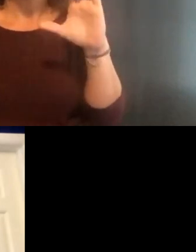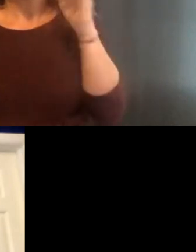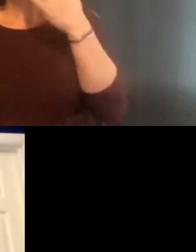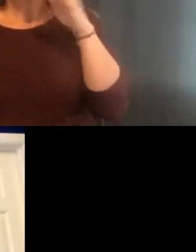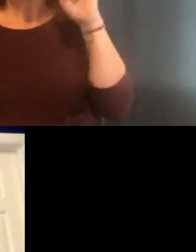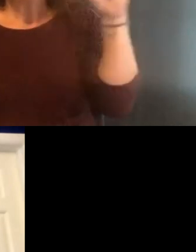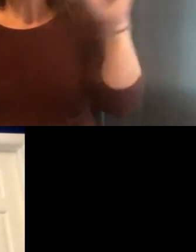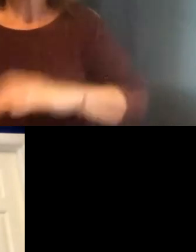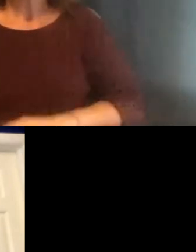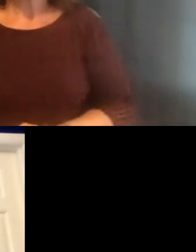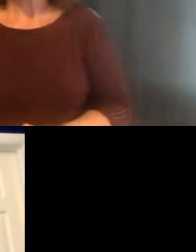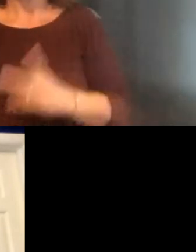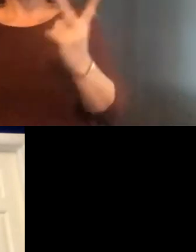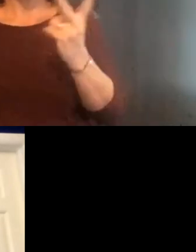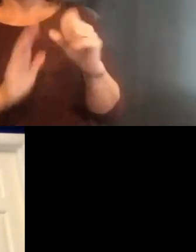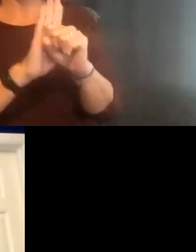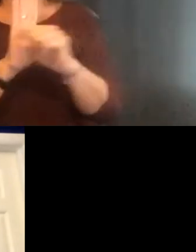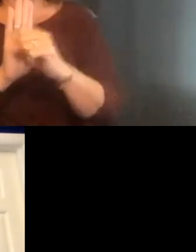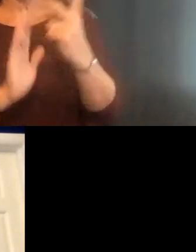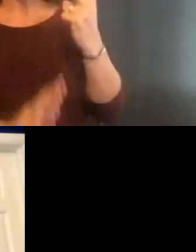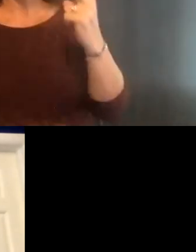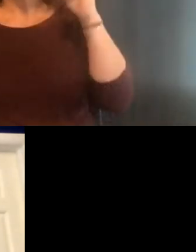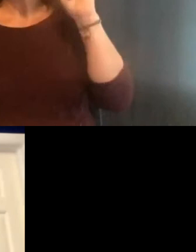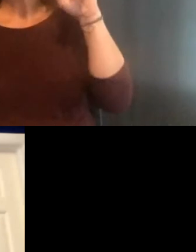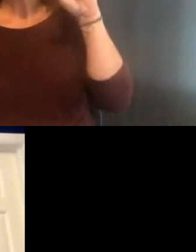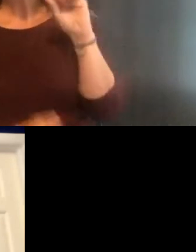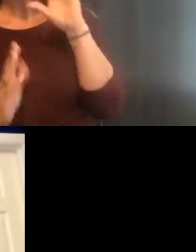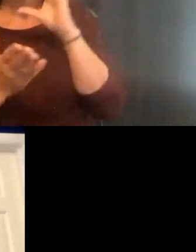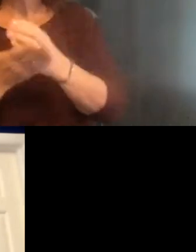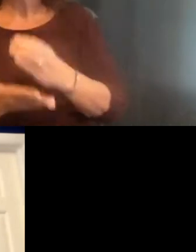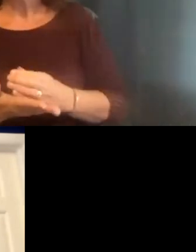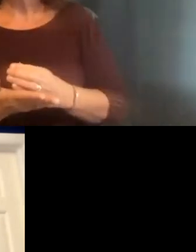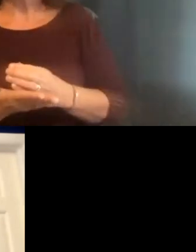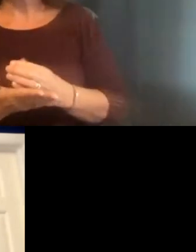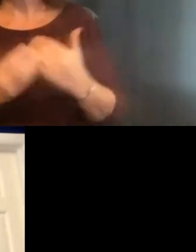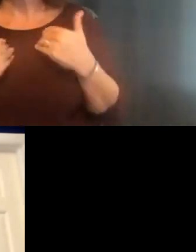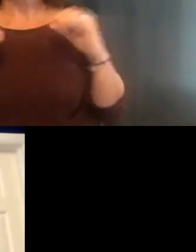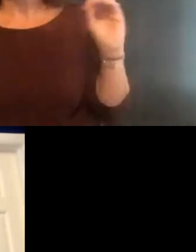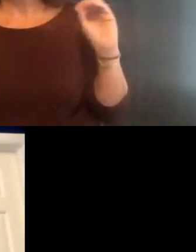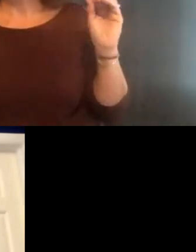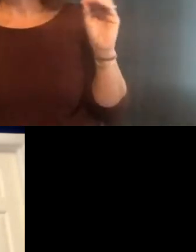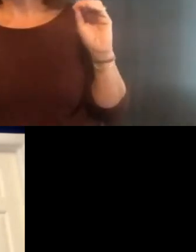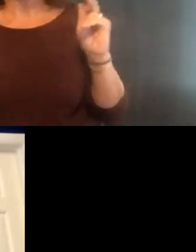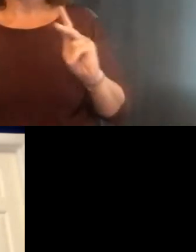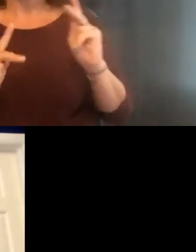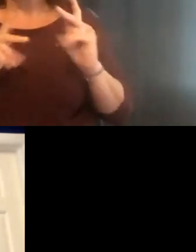those samples, the 2 neuroimaging studies, there wouldn't be anyone above